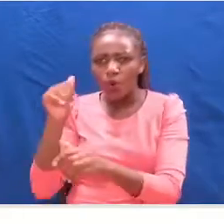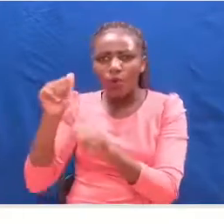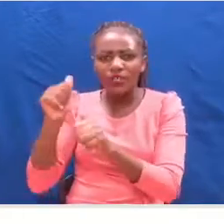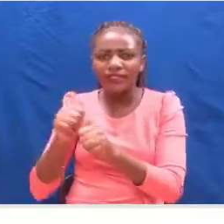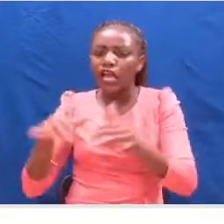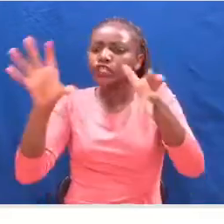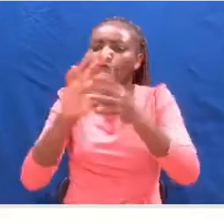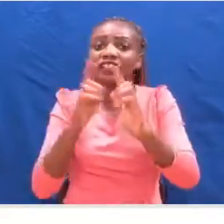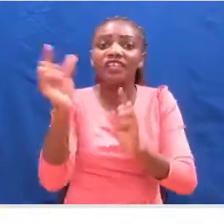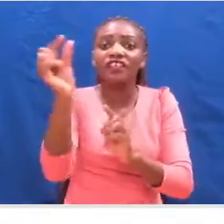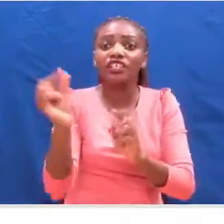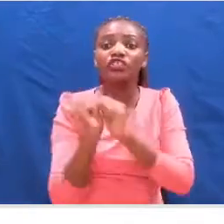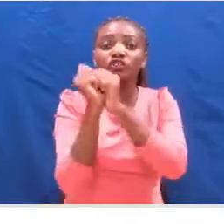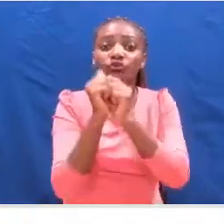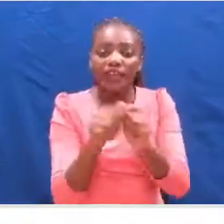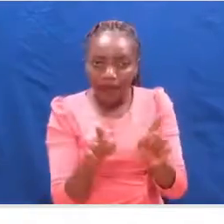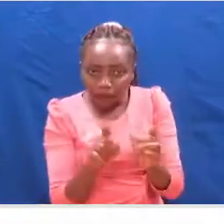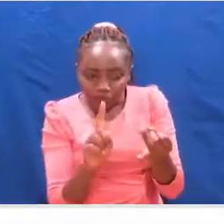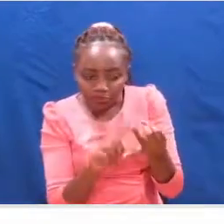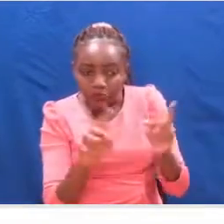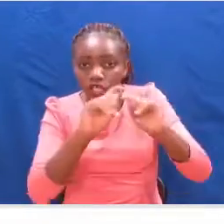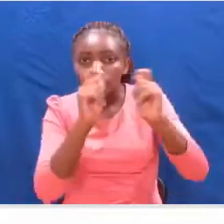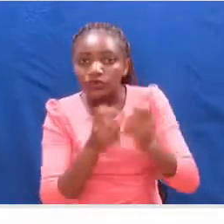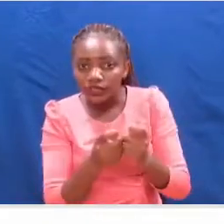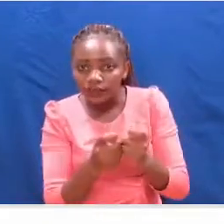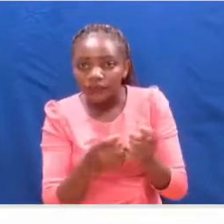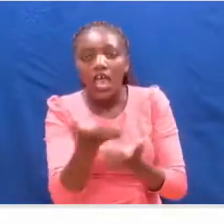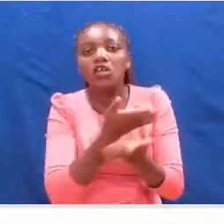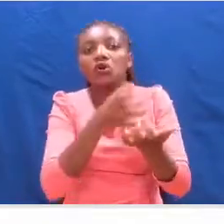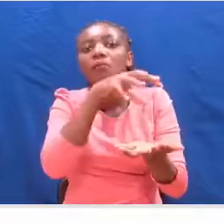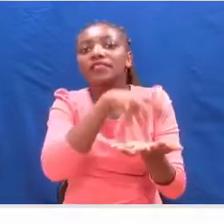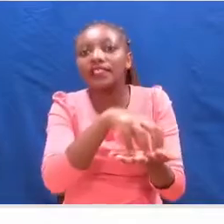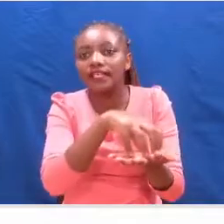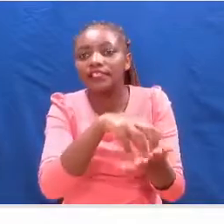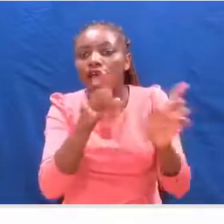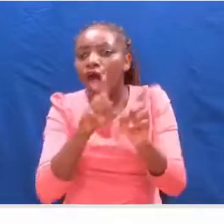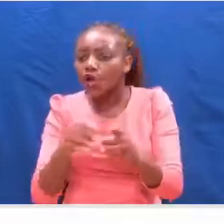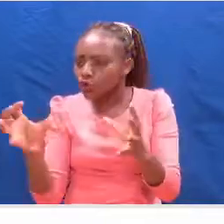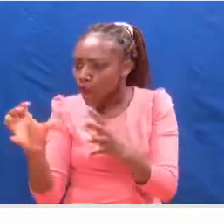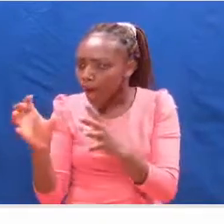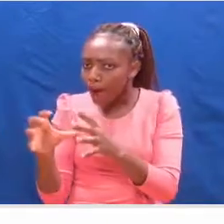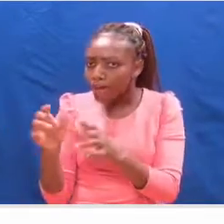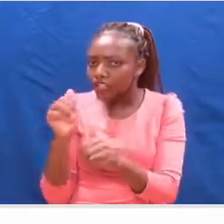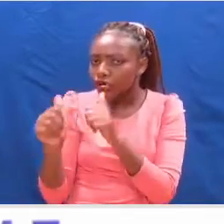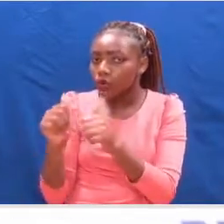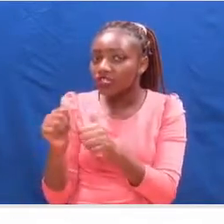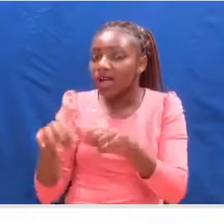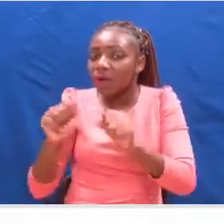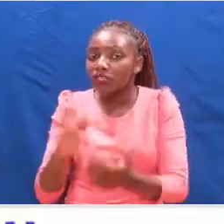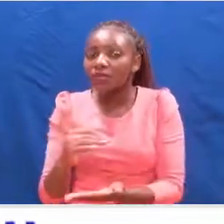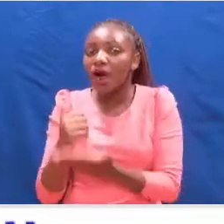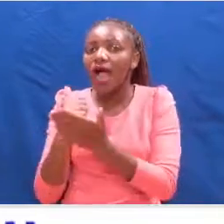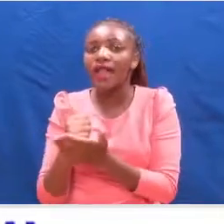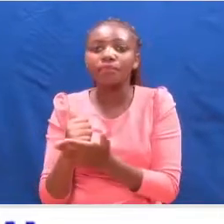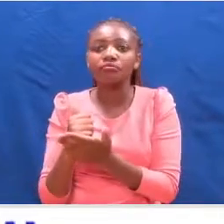regions, tribes, economic status. A party that is available and open